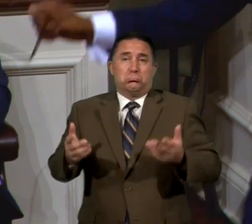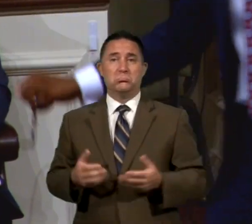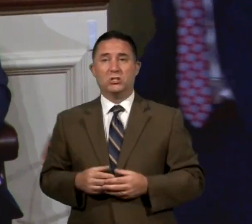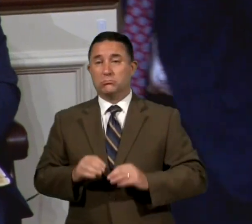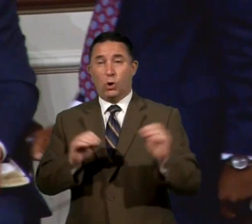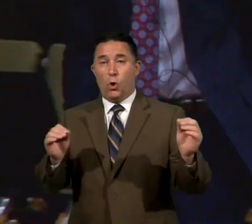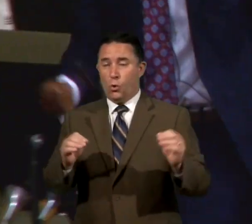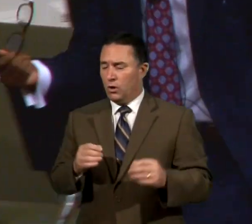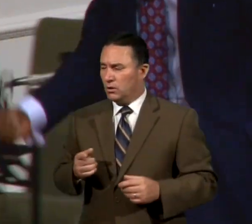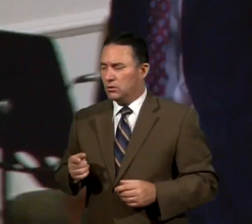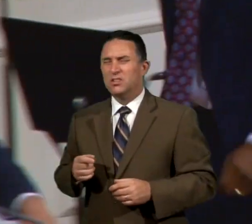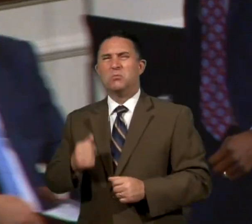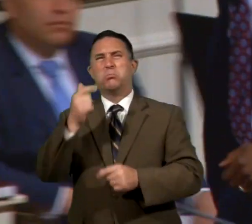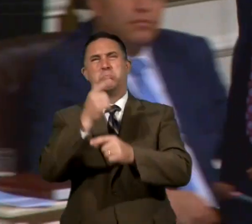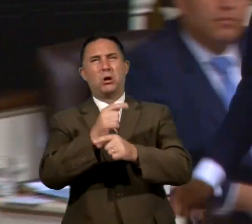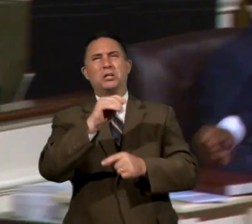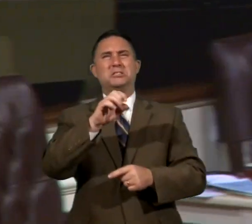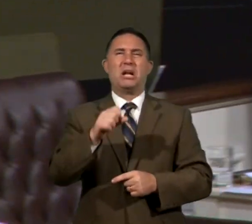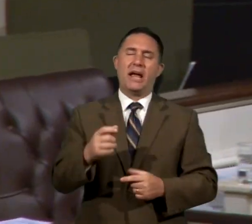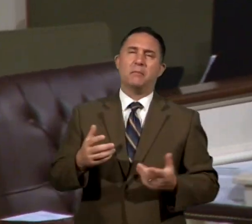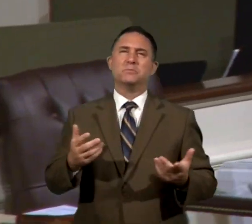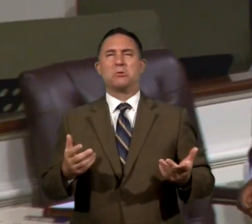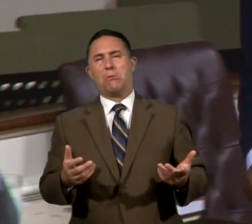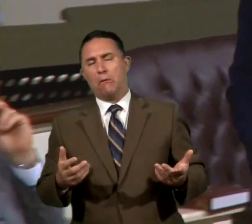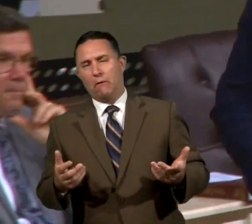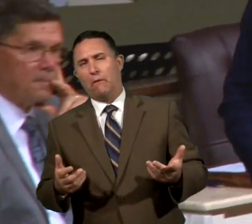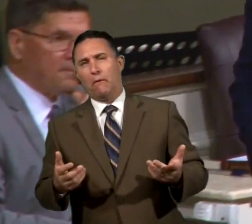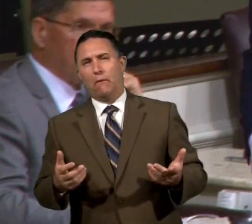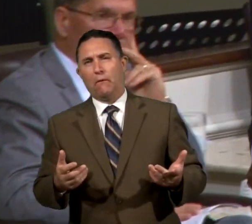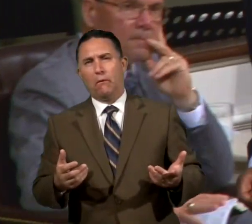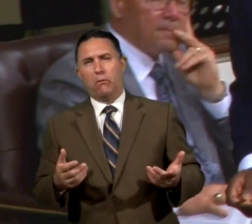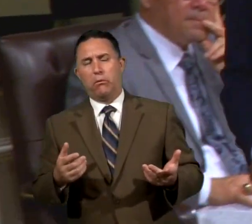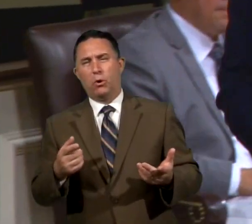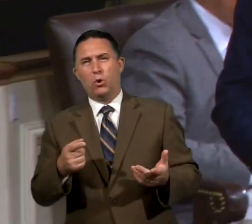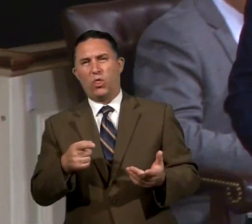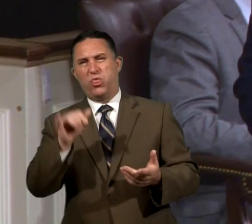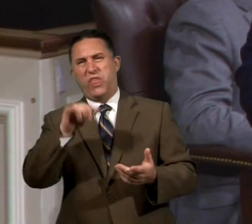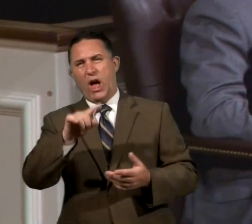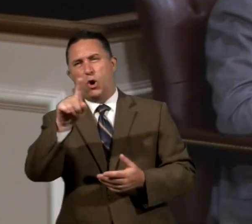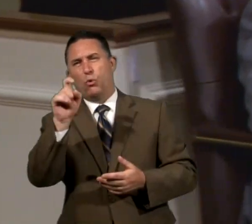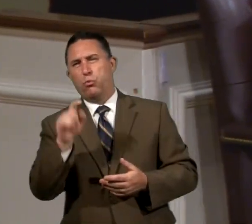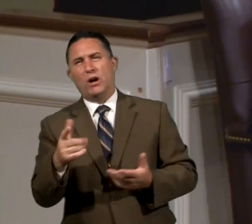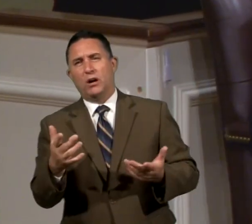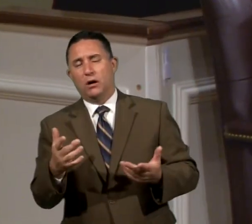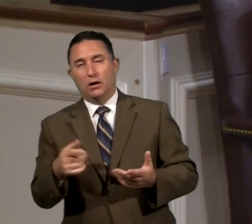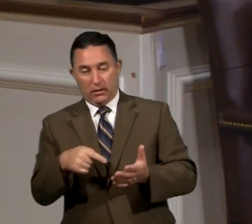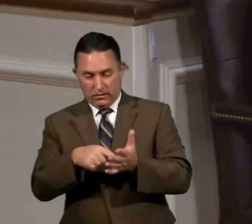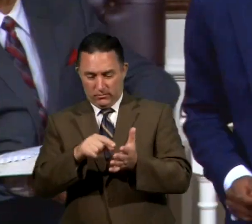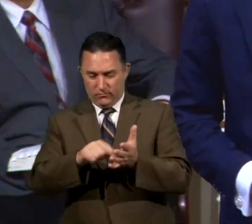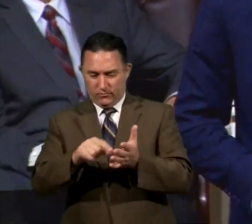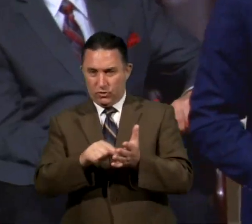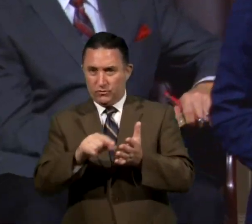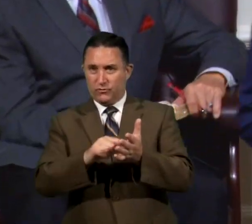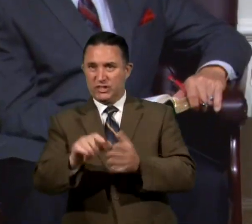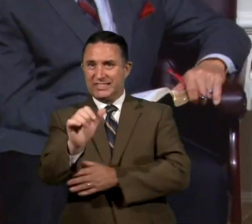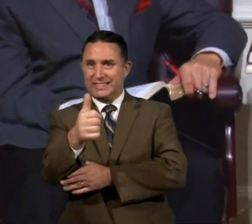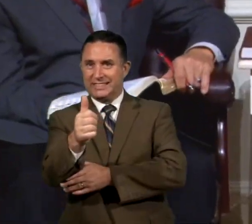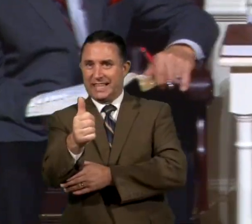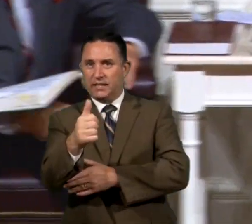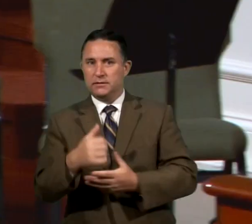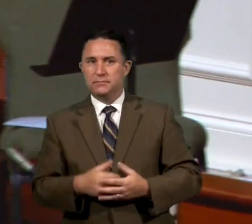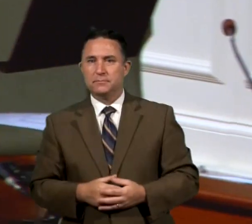Nobody. You say, Brother James, well, what made you come up with that question? The text did. Look at verse number 10.